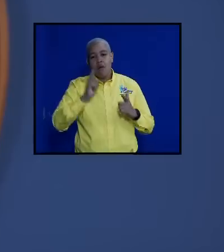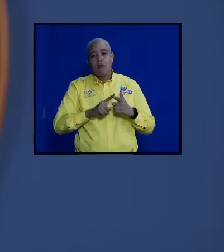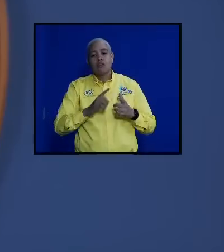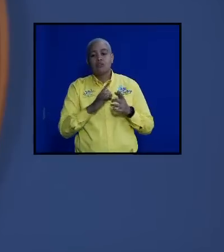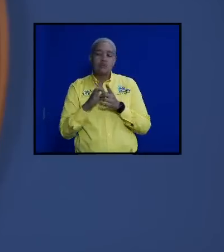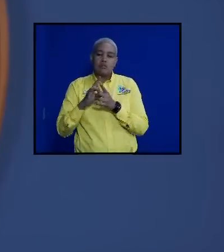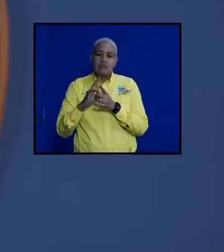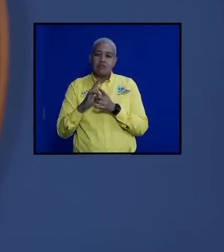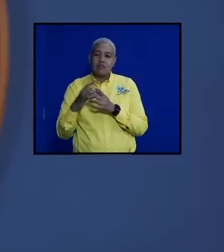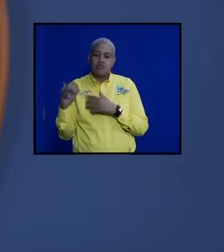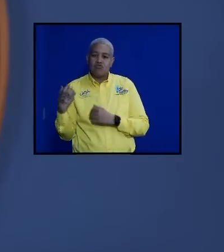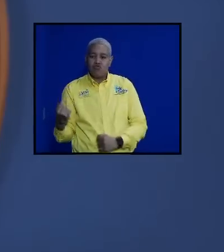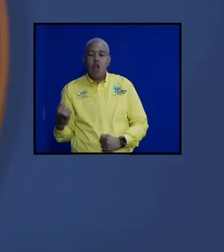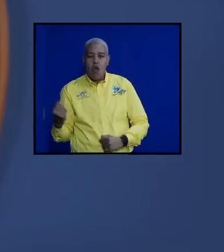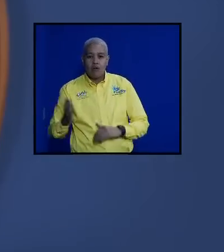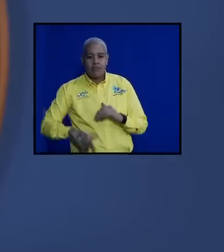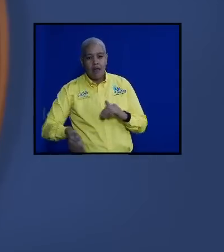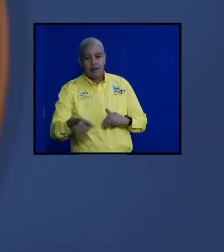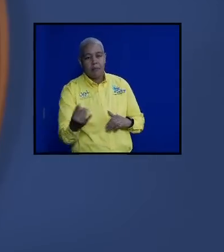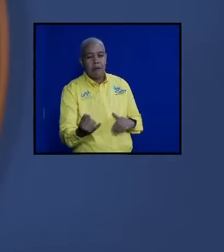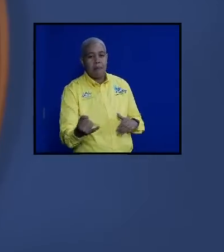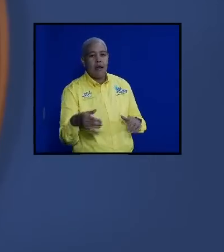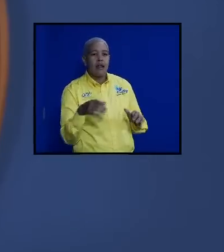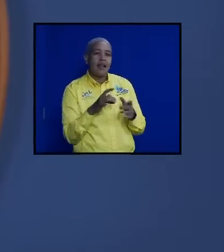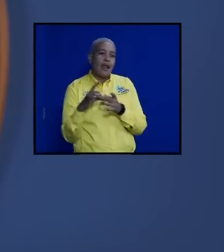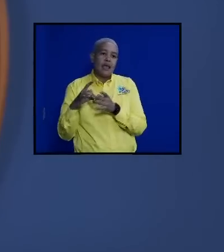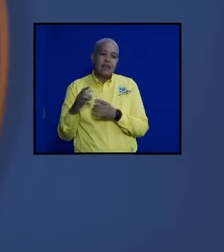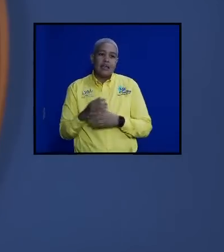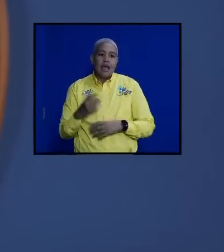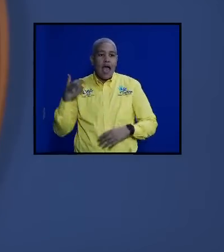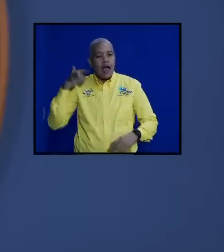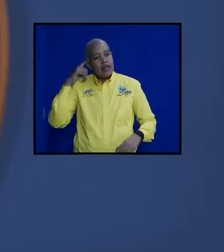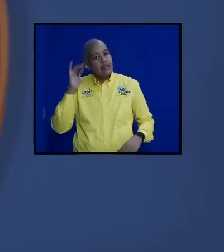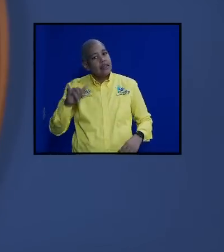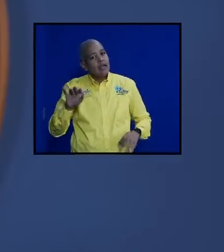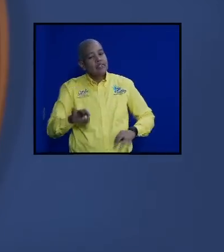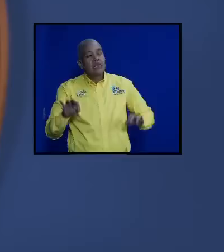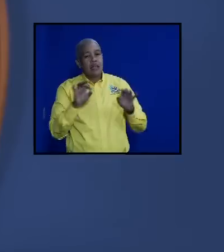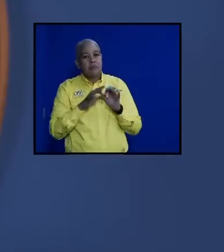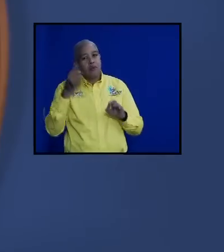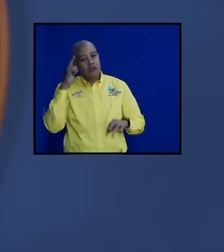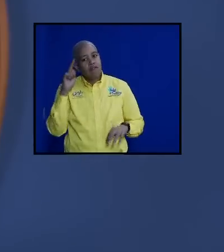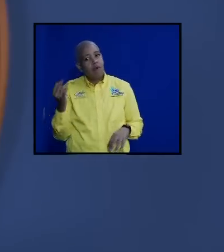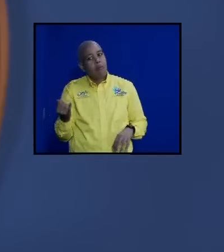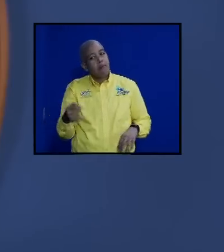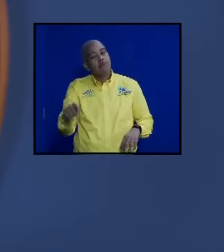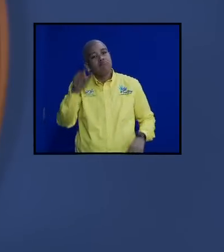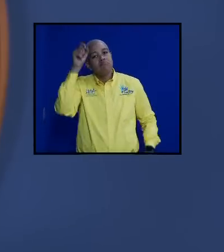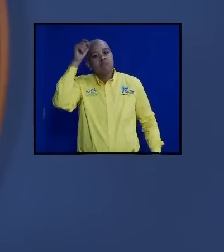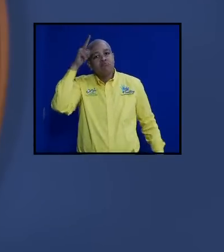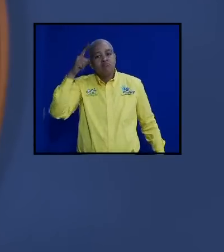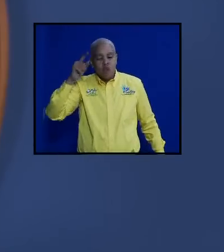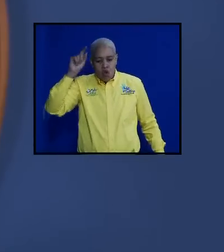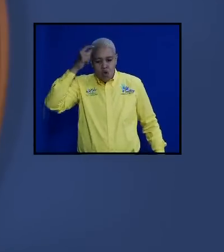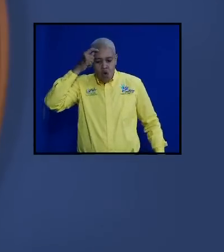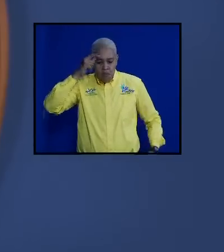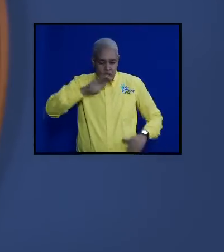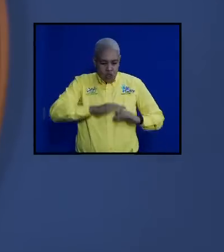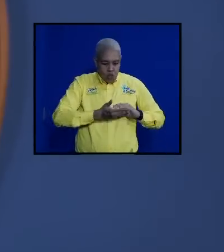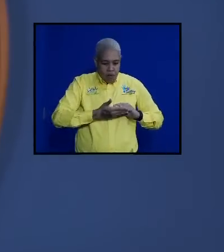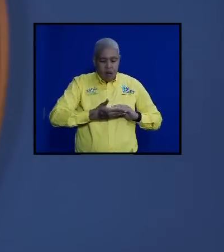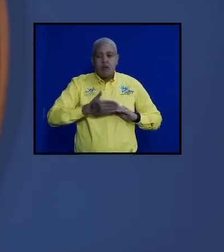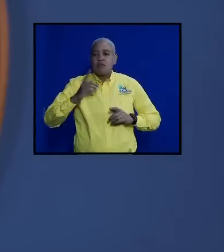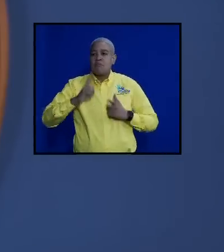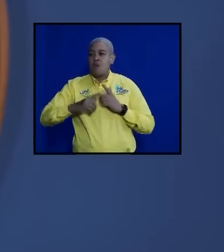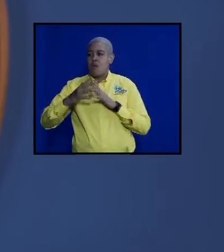links. And I think that is very important for criminals to understand that Jamaica does